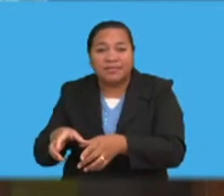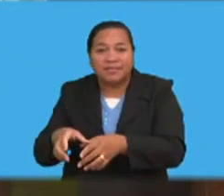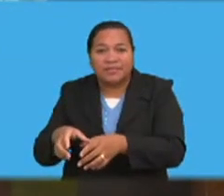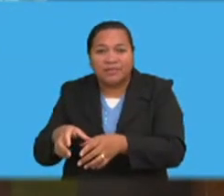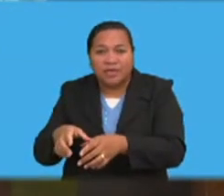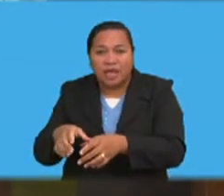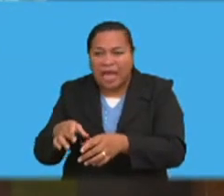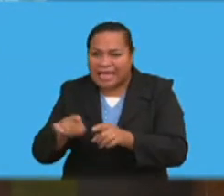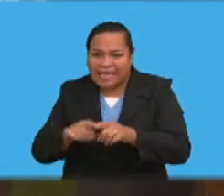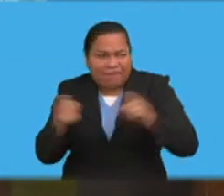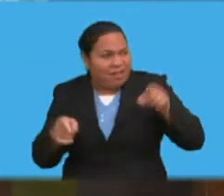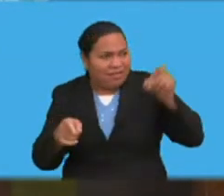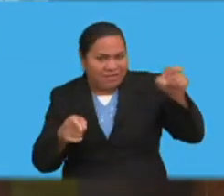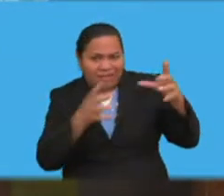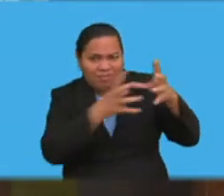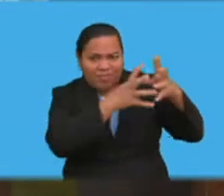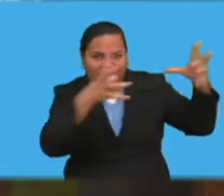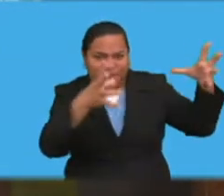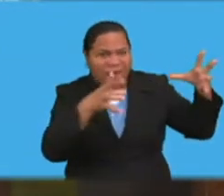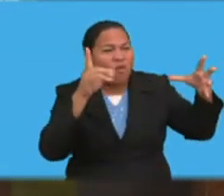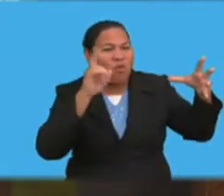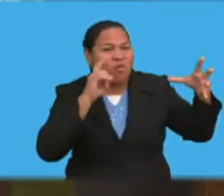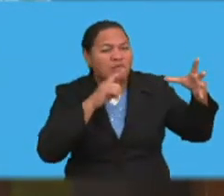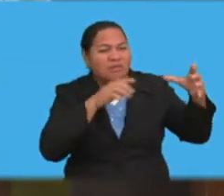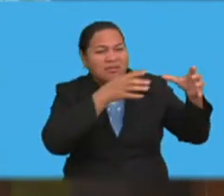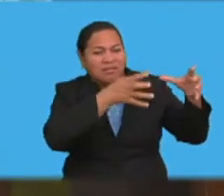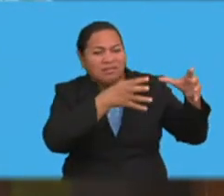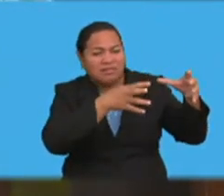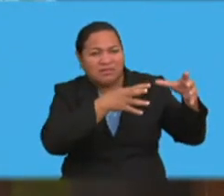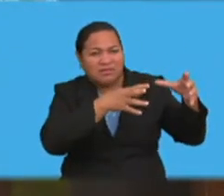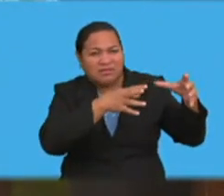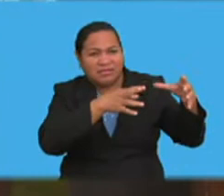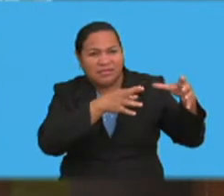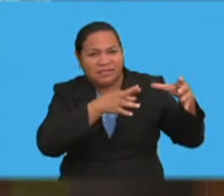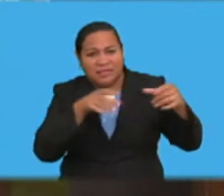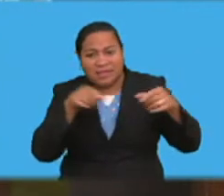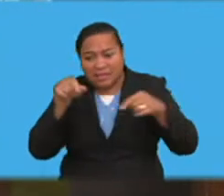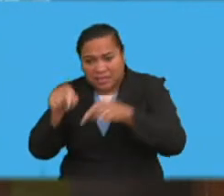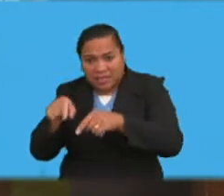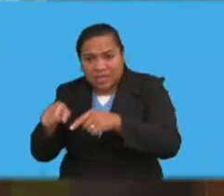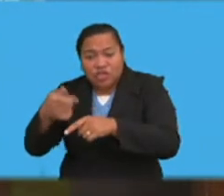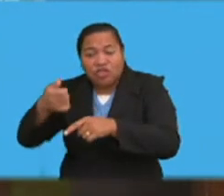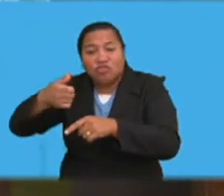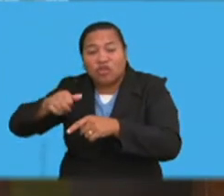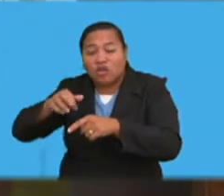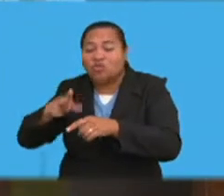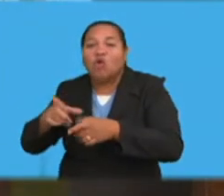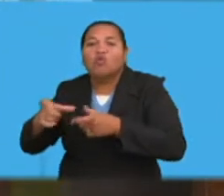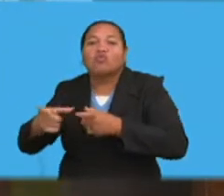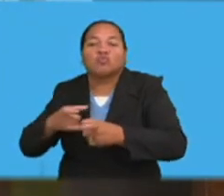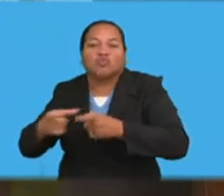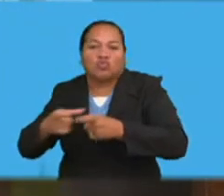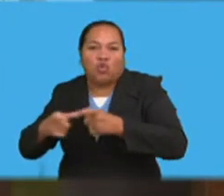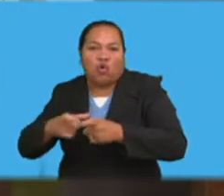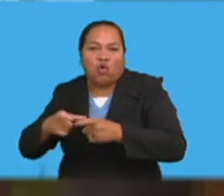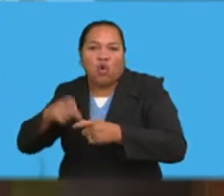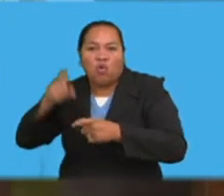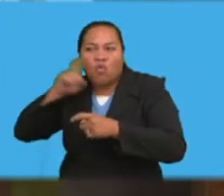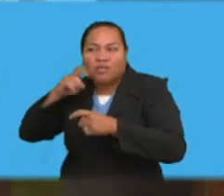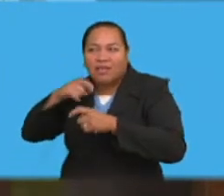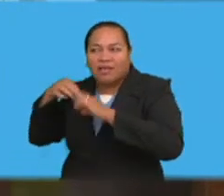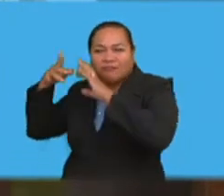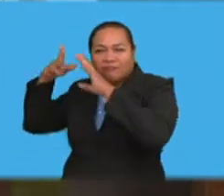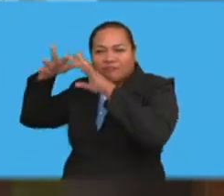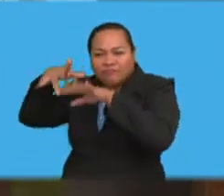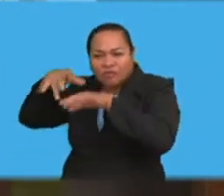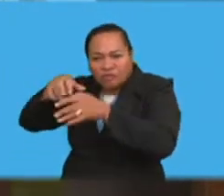differentiated from a hydro dam and water supply dam, is to for the purpose of flood control, is to retain the flood water and